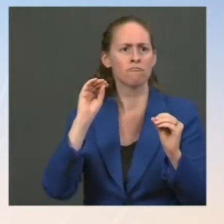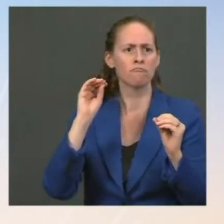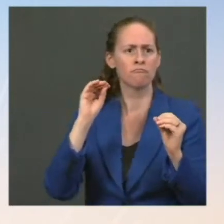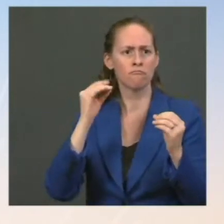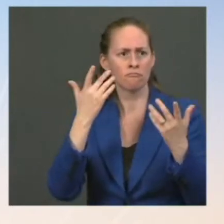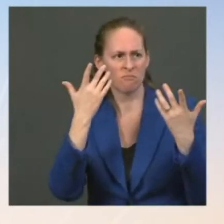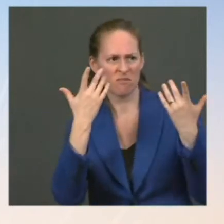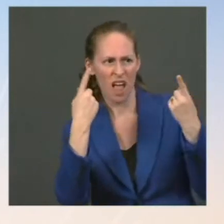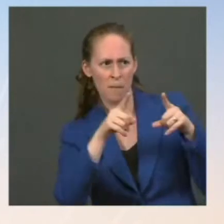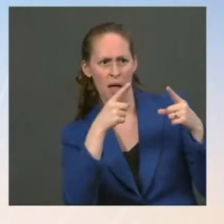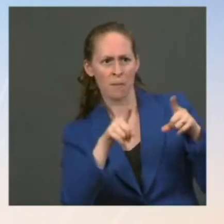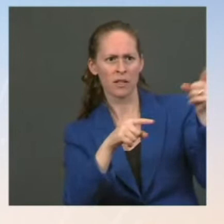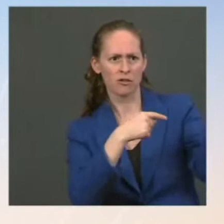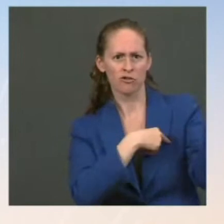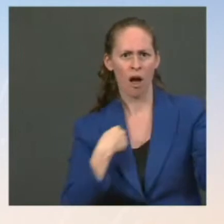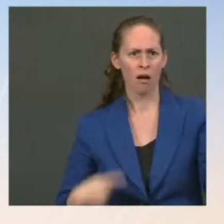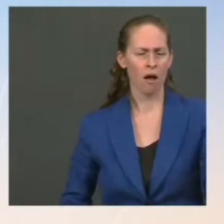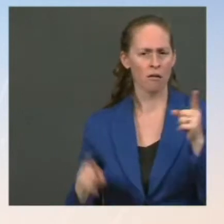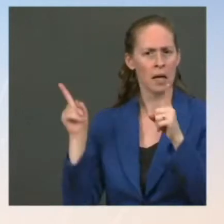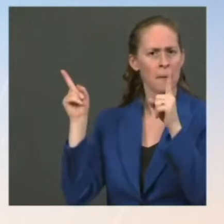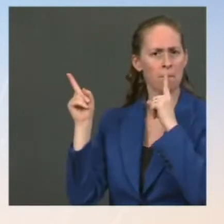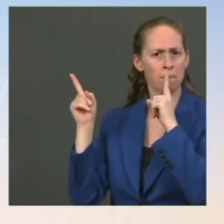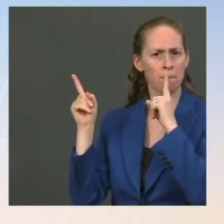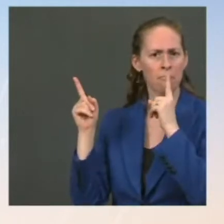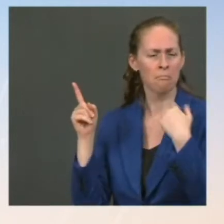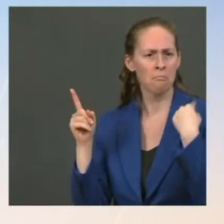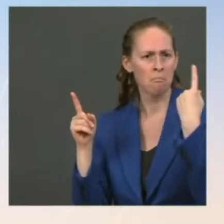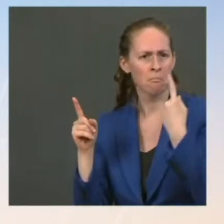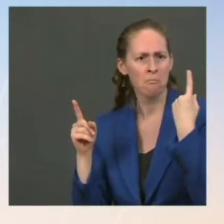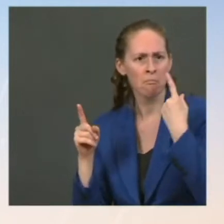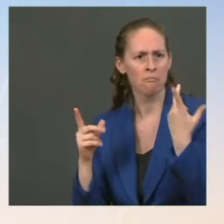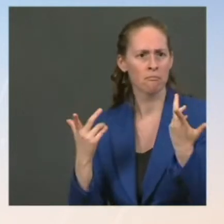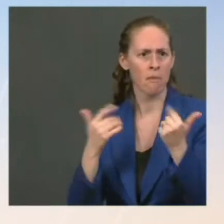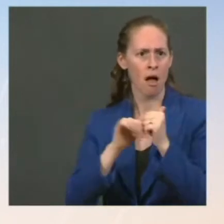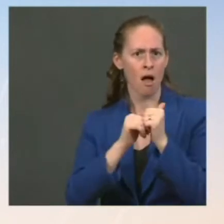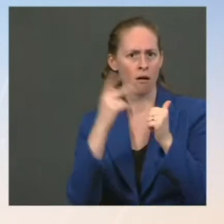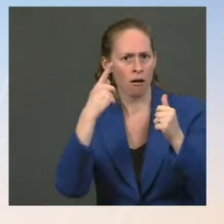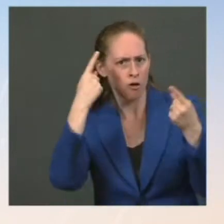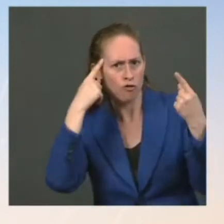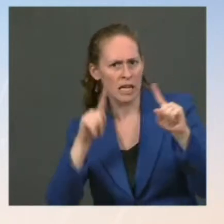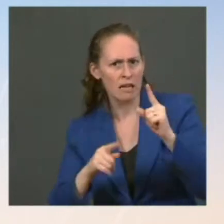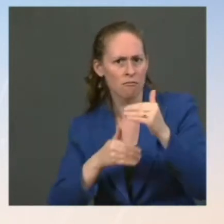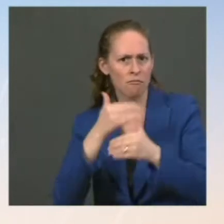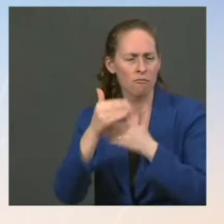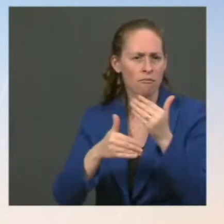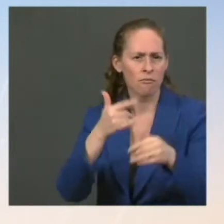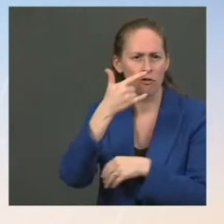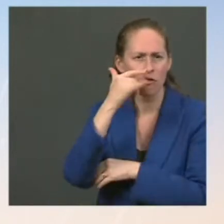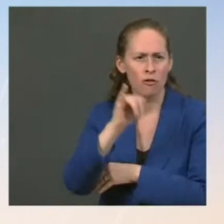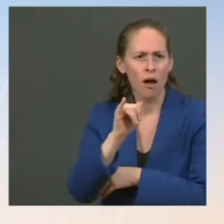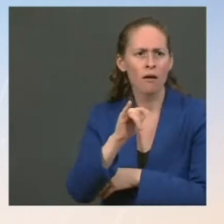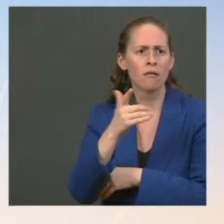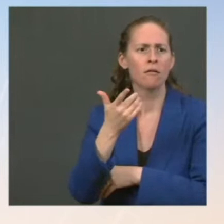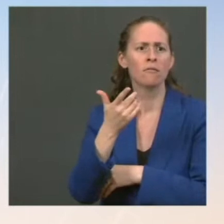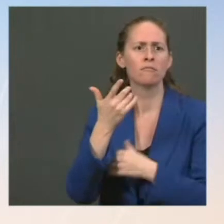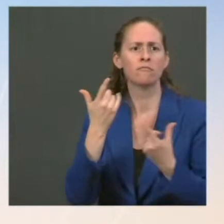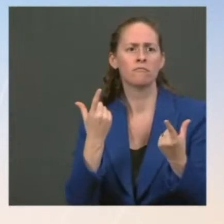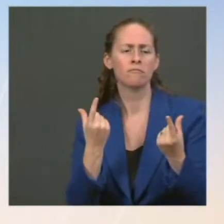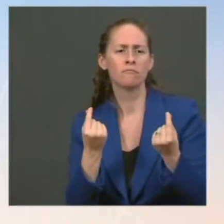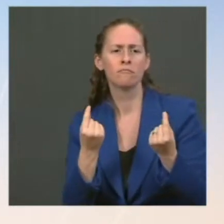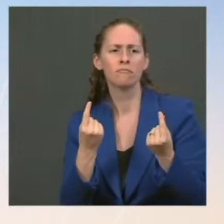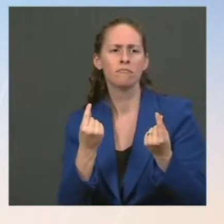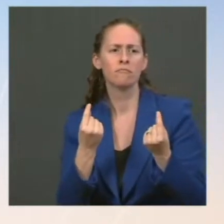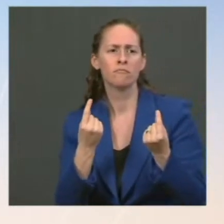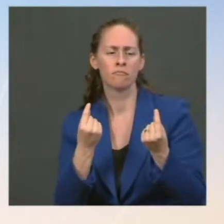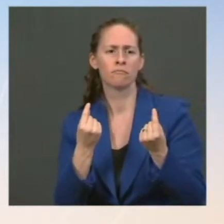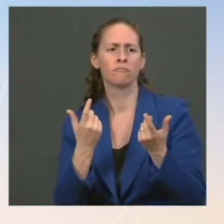part of the effort here in reaching this agreement was to get a statement that would help with the criminal case against Huawei. How does the